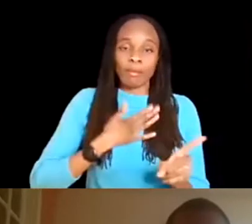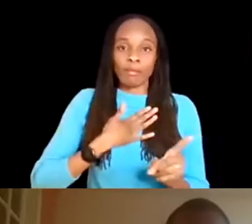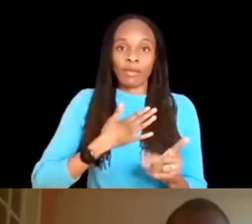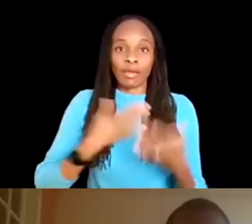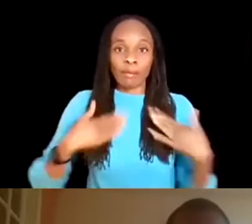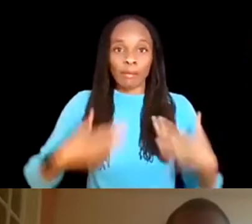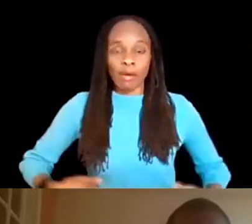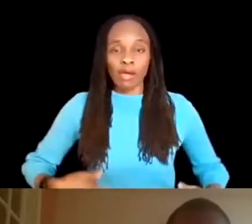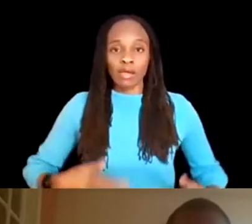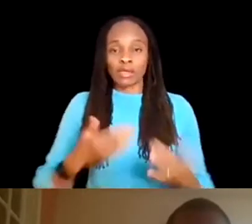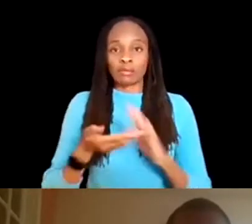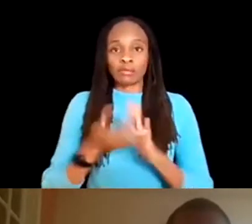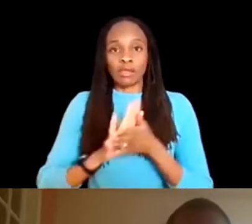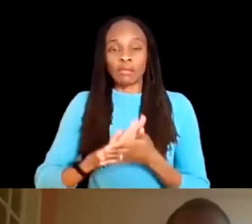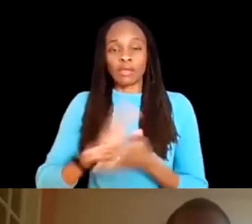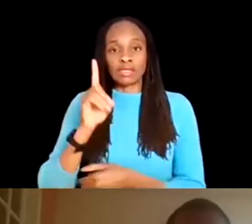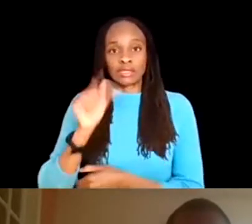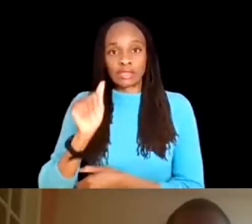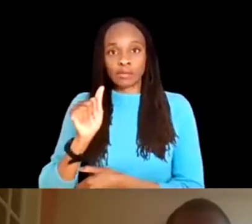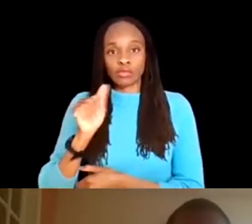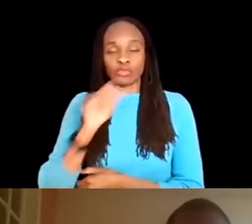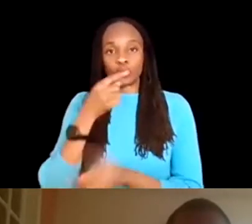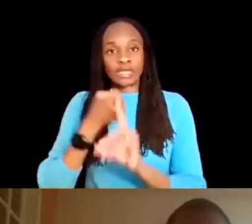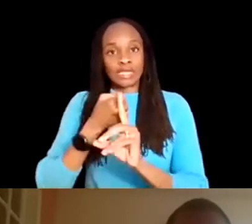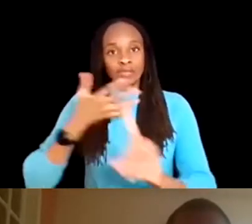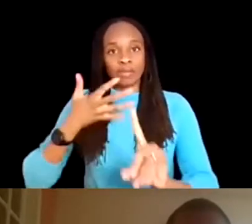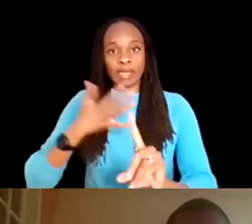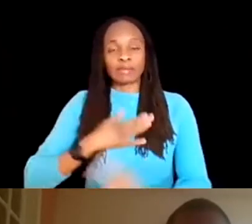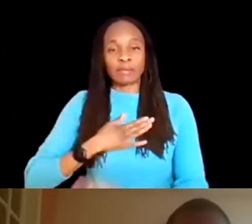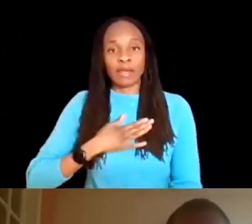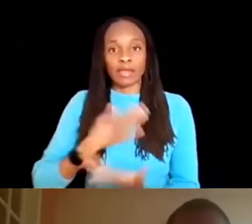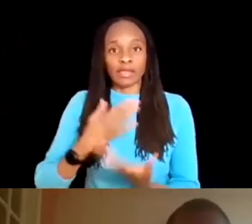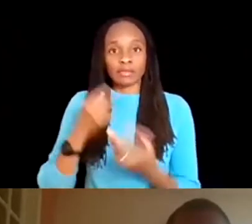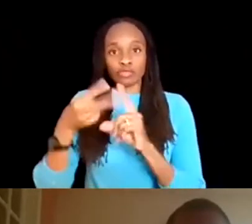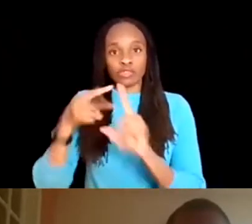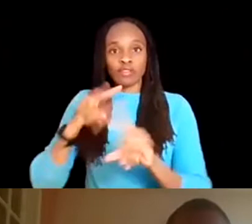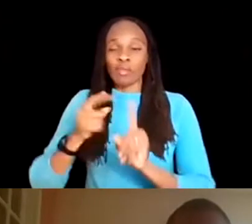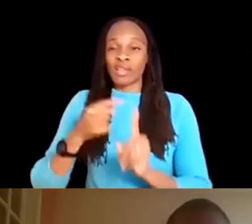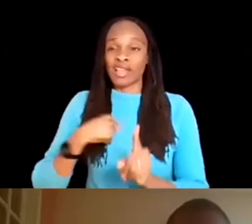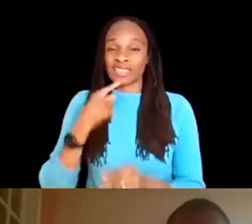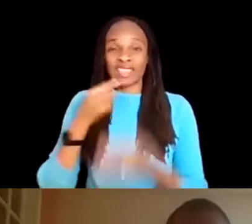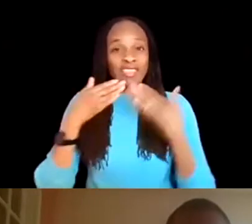my perspective on that. But I'm grateful for that now.